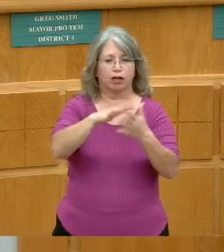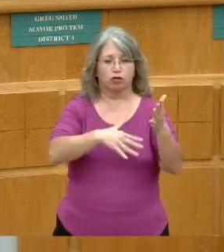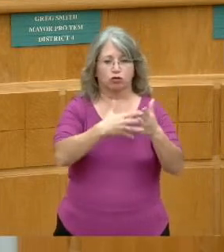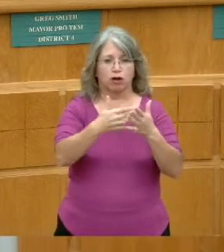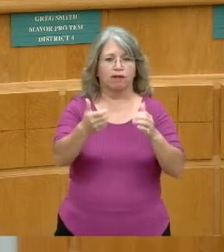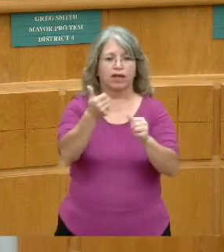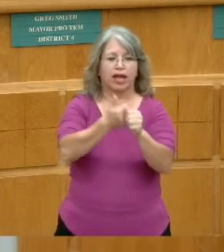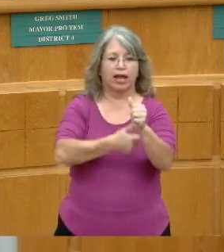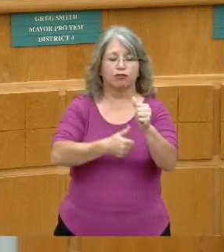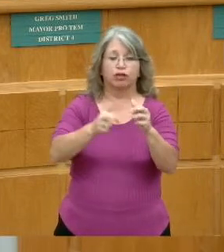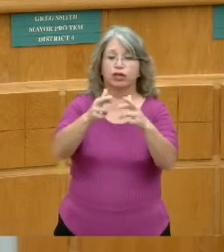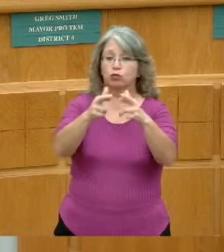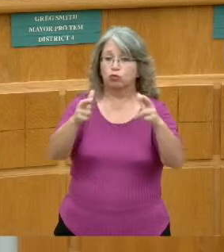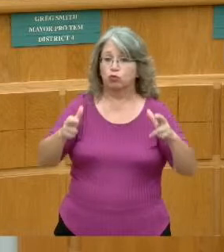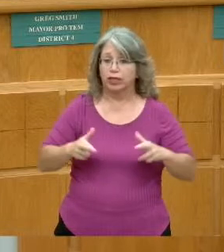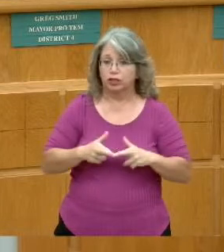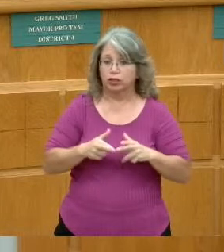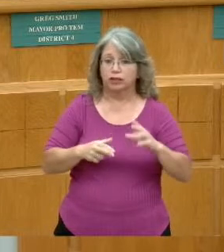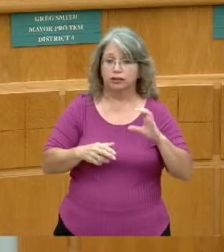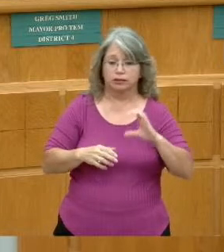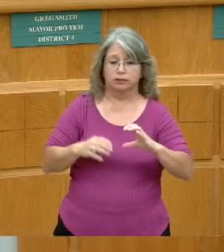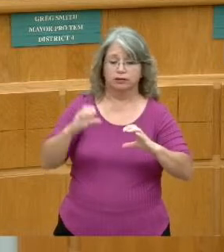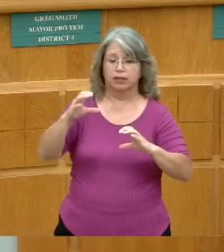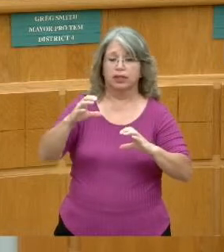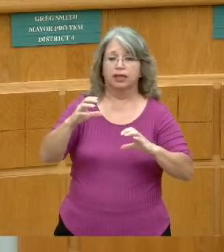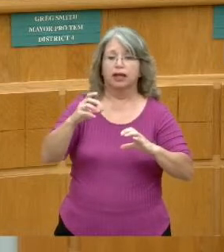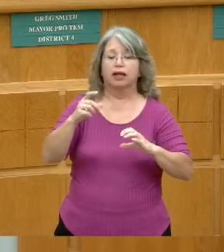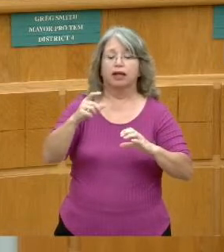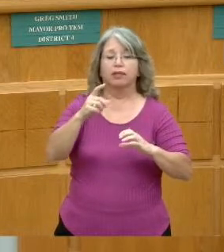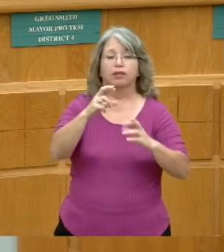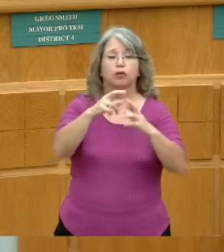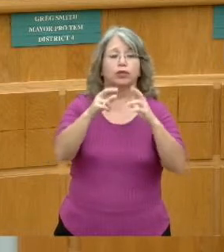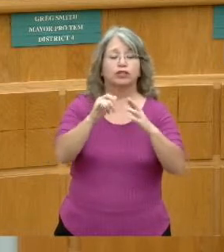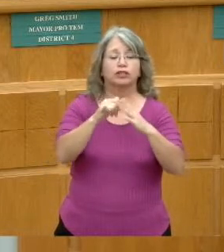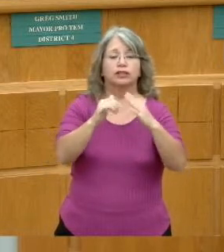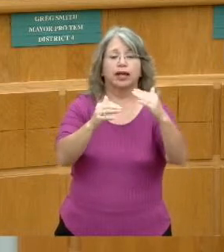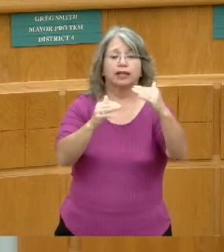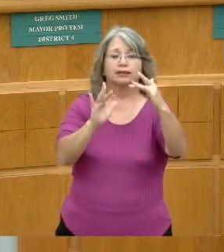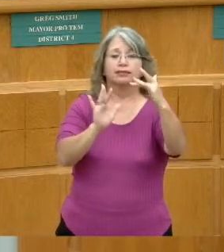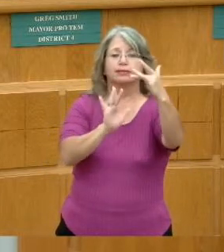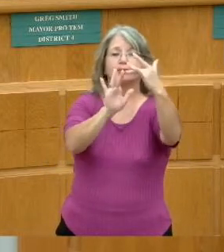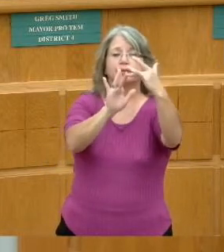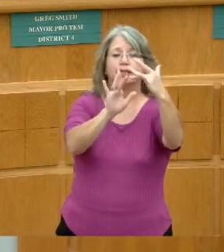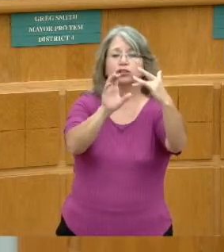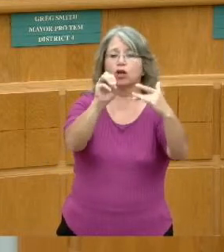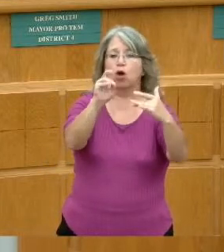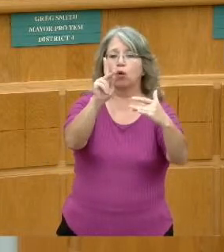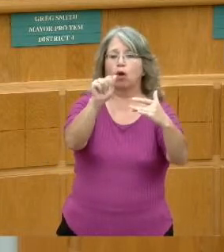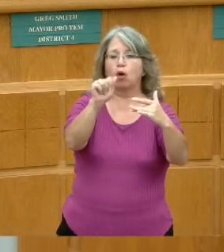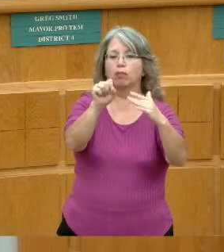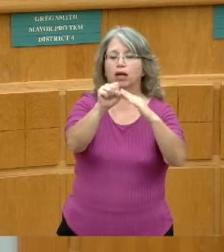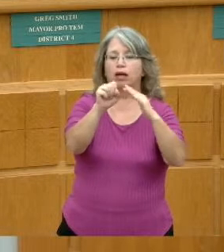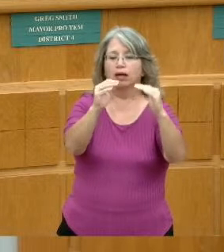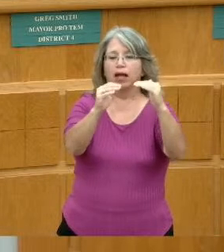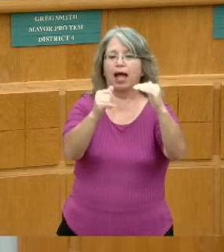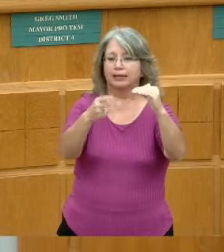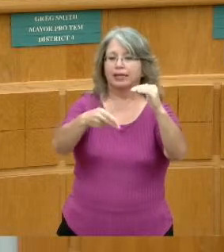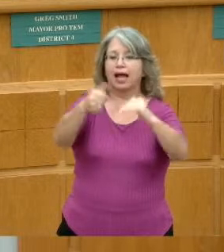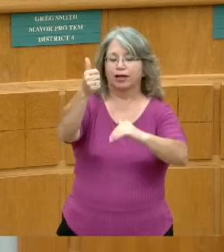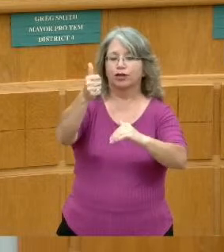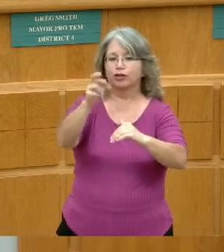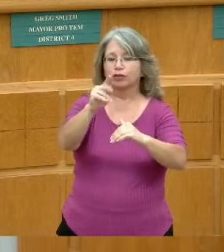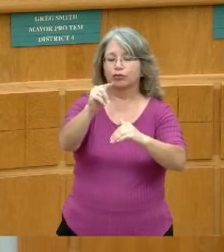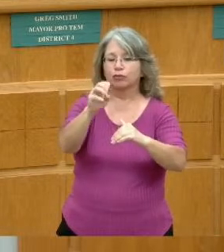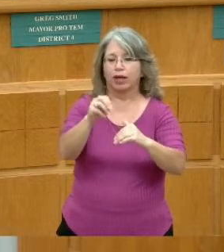public health region that touches Oklahoma has a higher rate of transmission. The one that has the highest, it